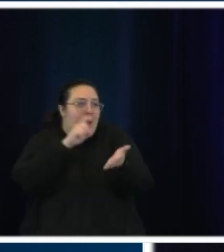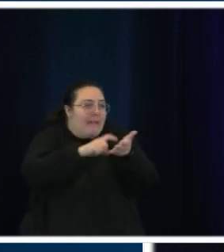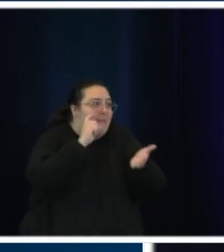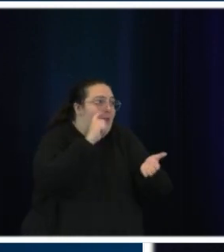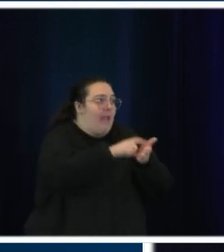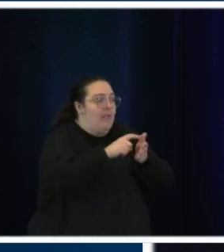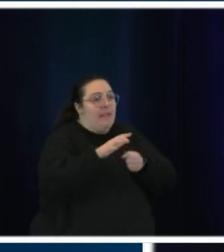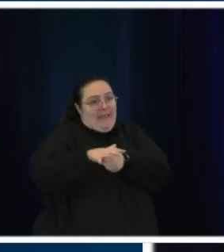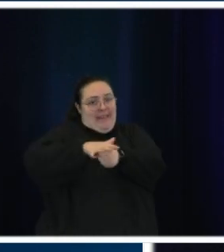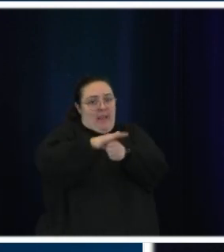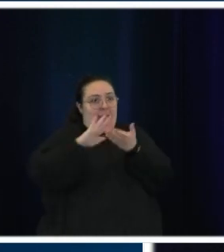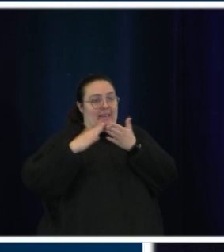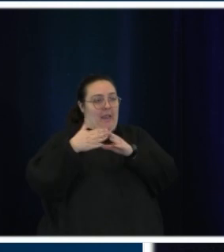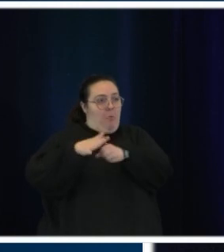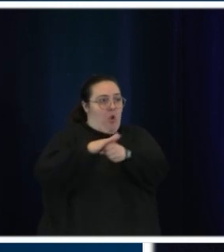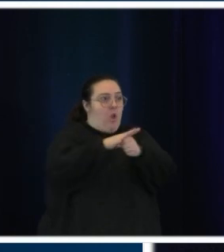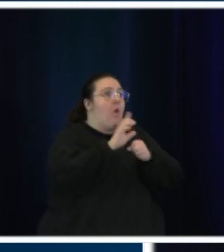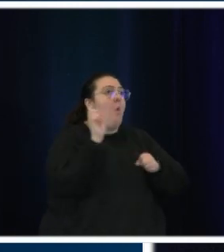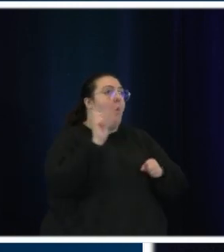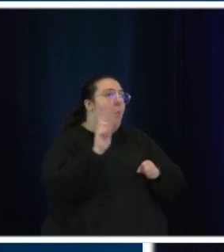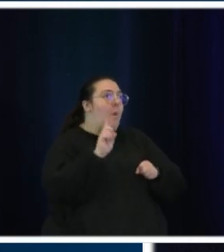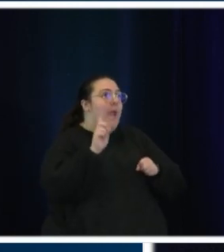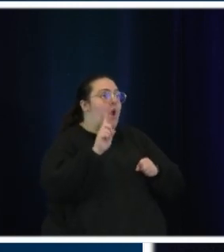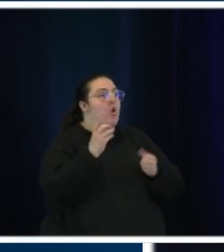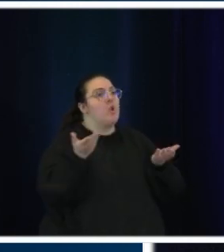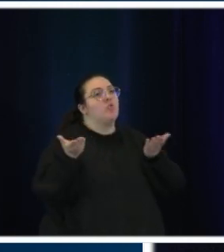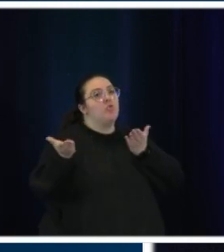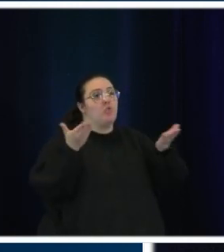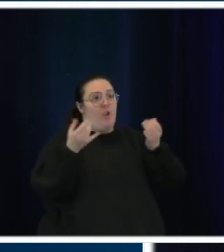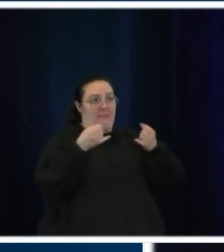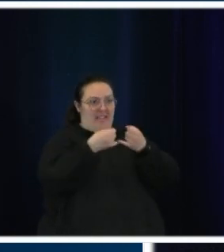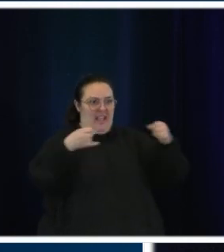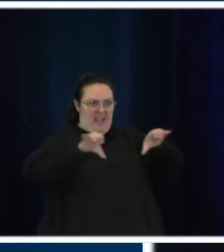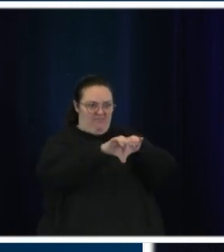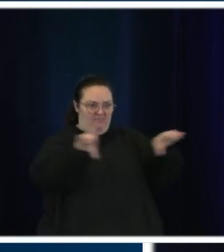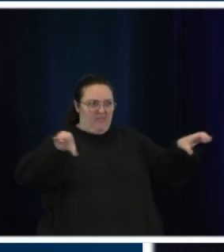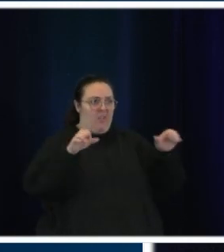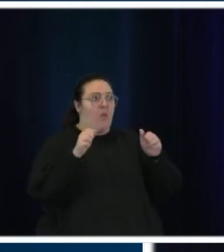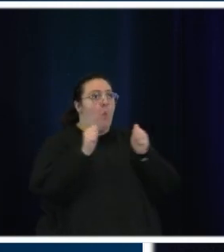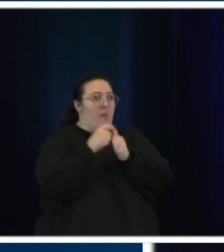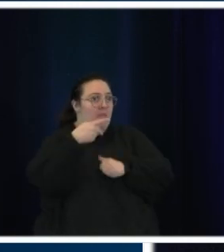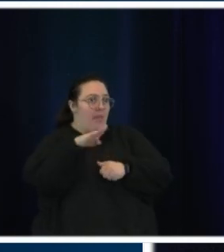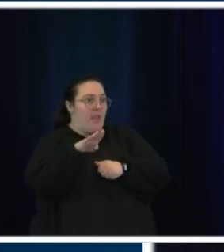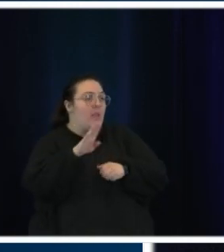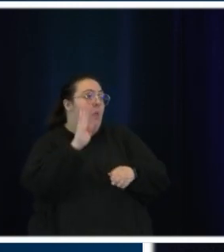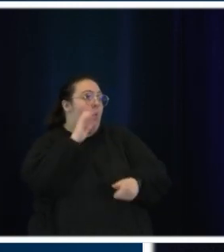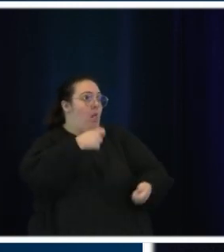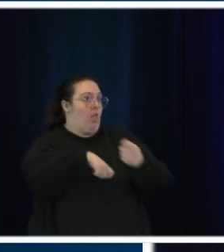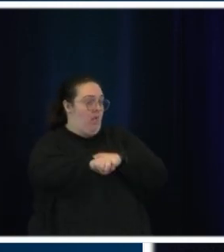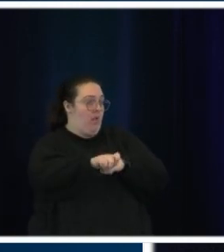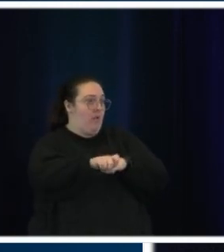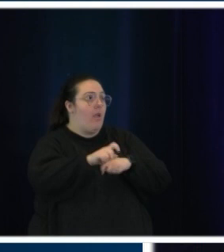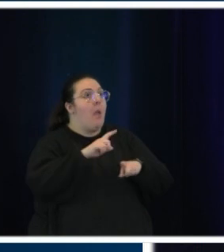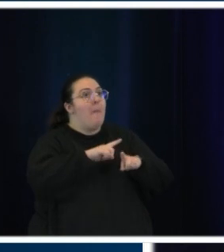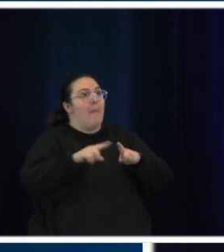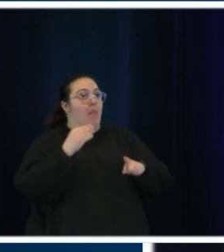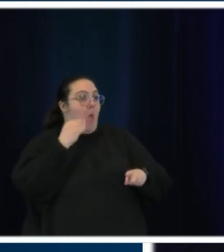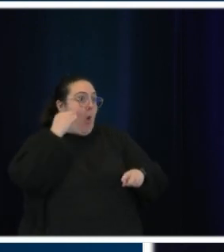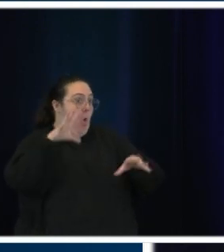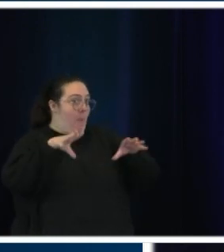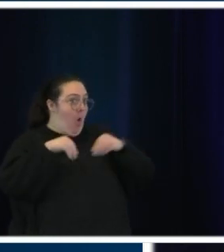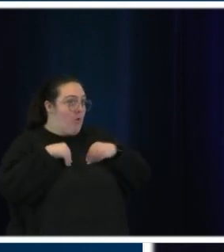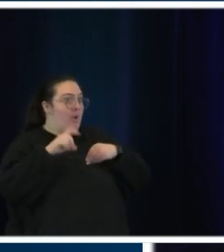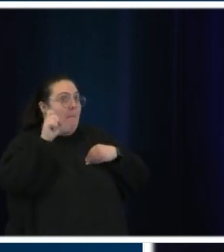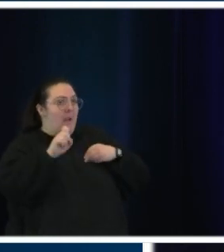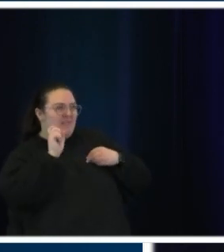neighborhoods where they do want to replace the service line to the home. But they will need the homeowner's permission to get in there. So we do